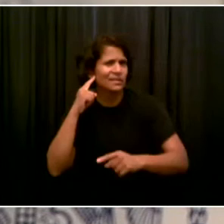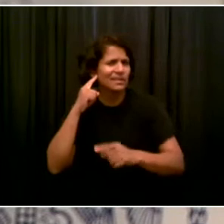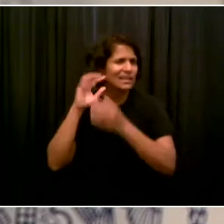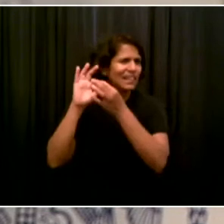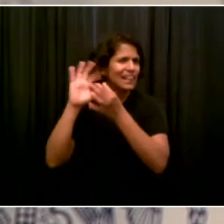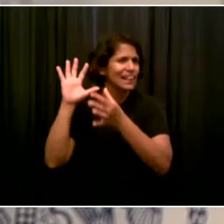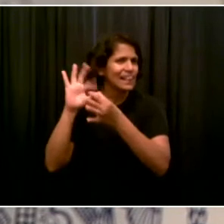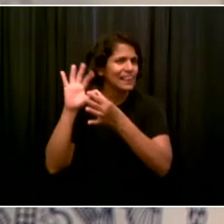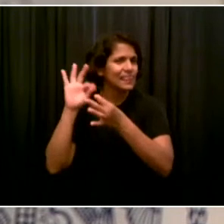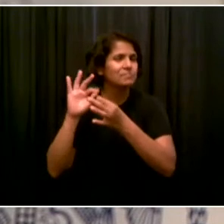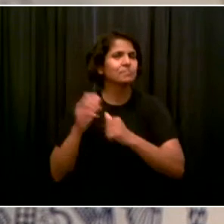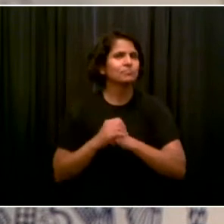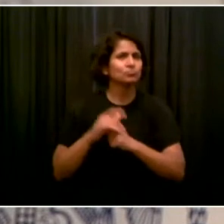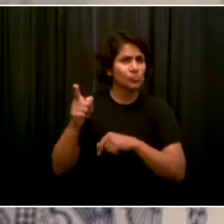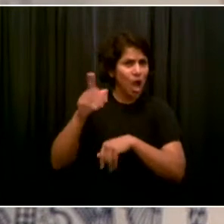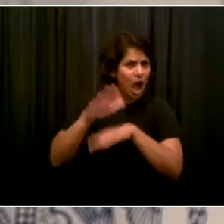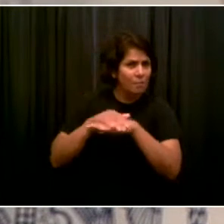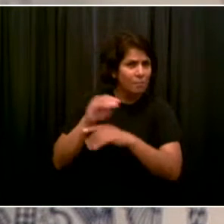muted.